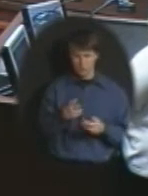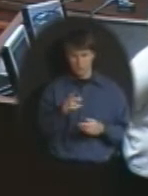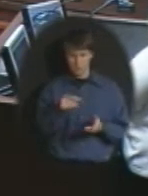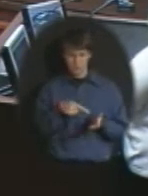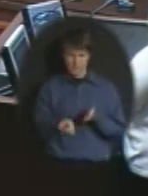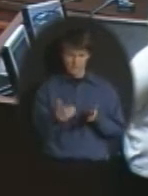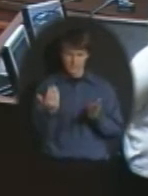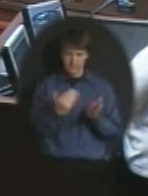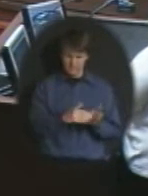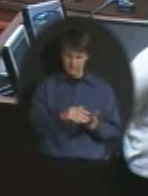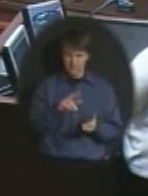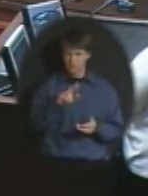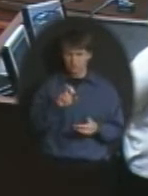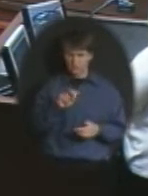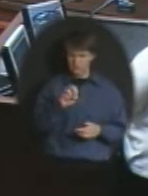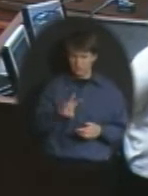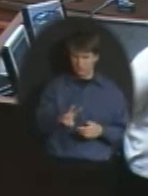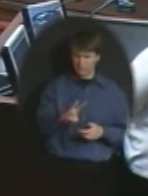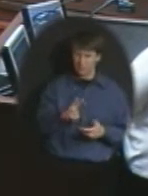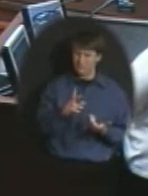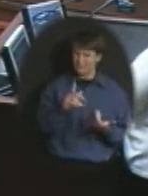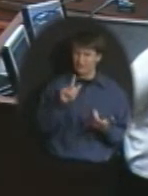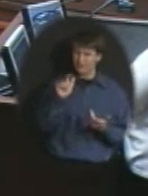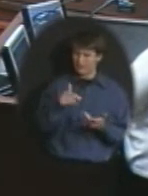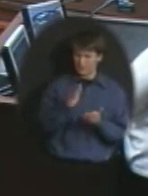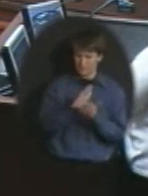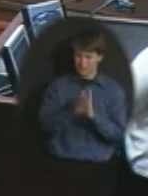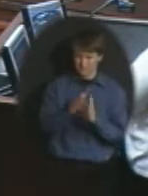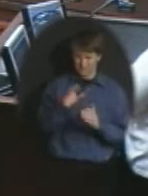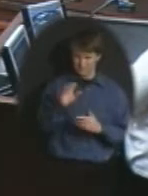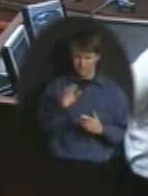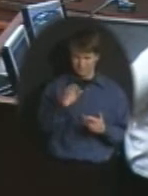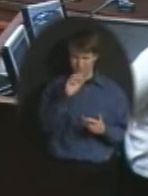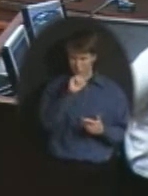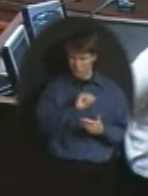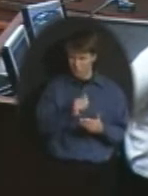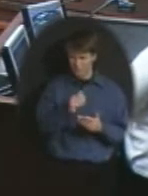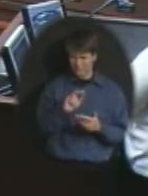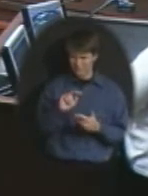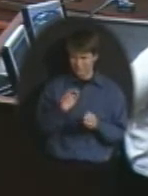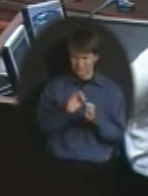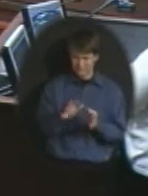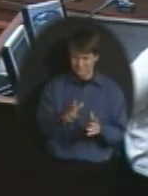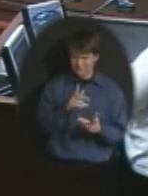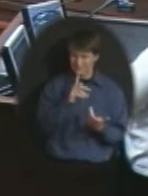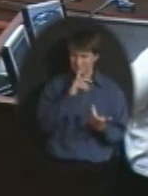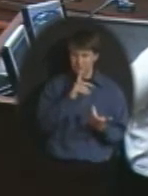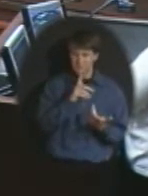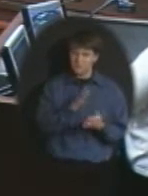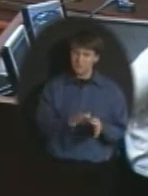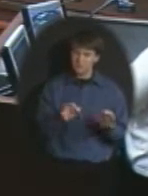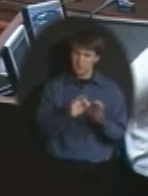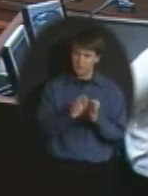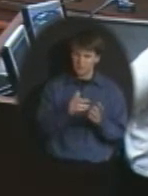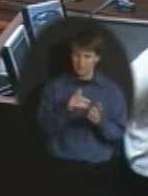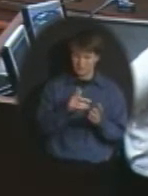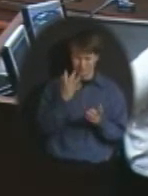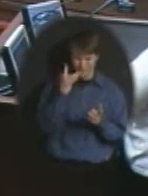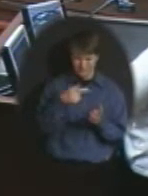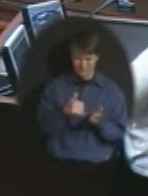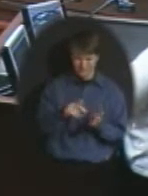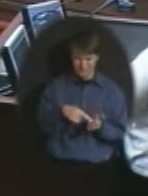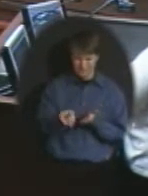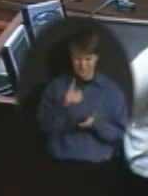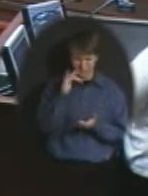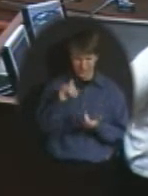though they may become somewhat obsolete, we're still paying for that. And so it's good to know and to assure our public that we're just